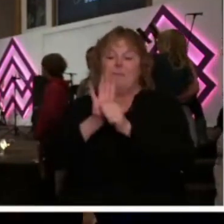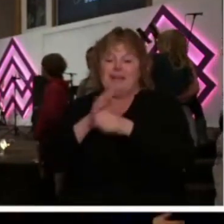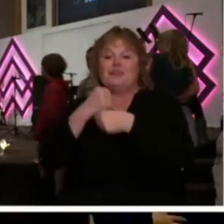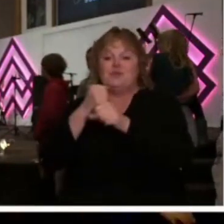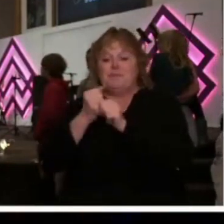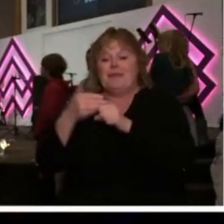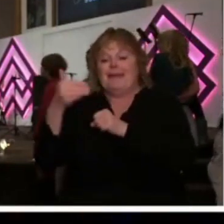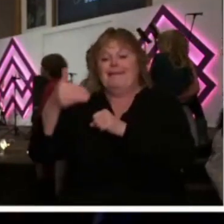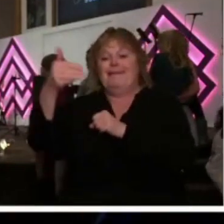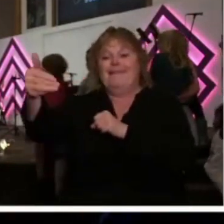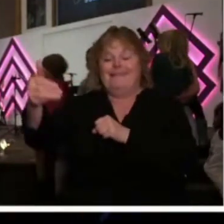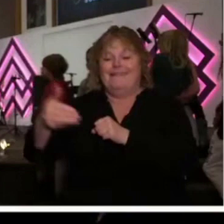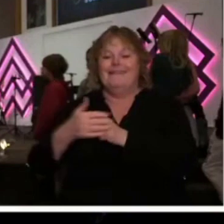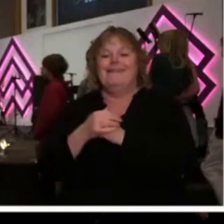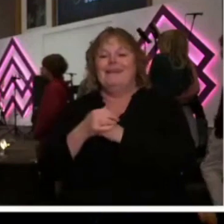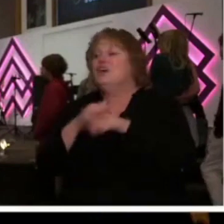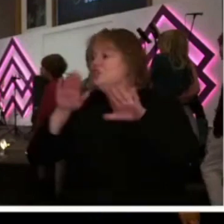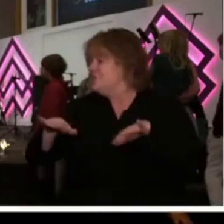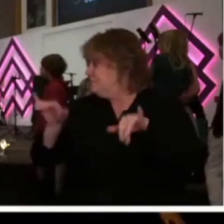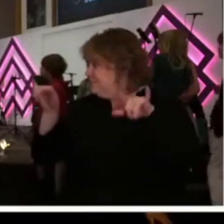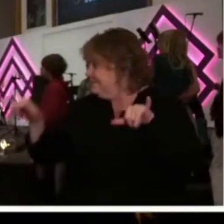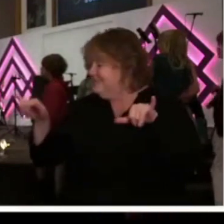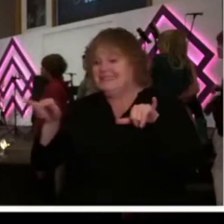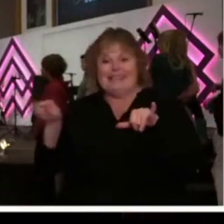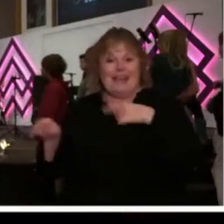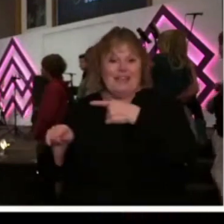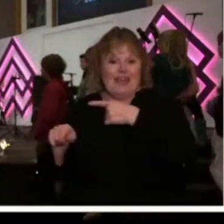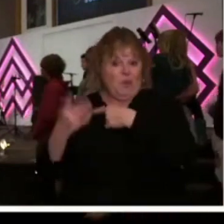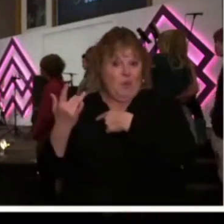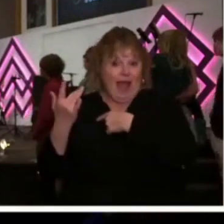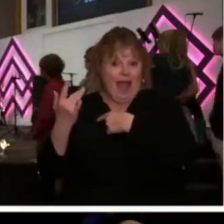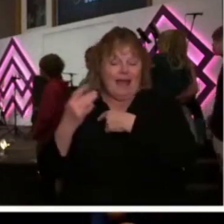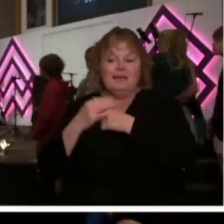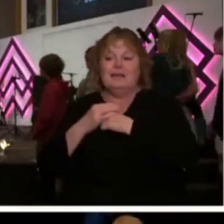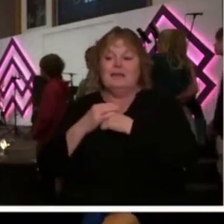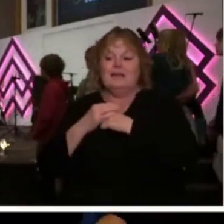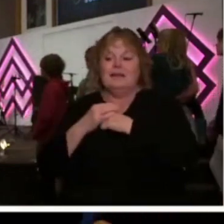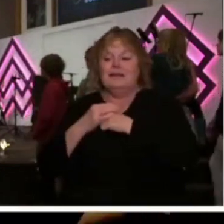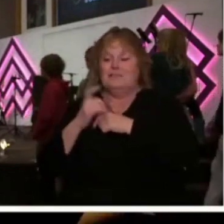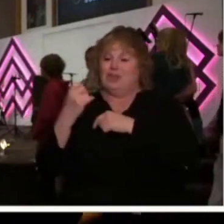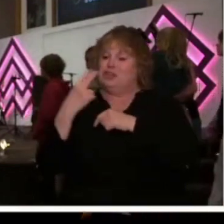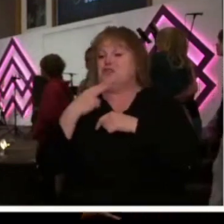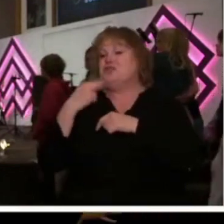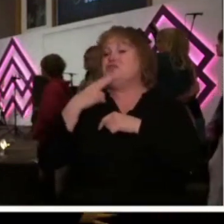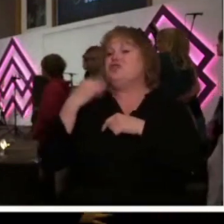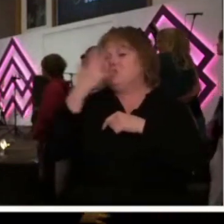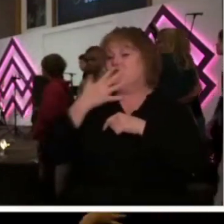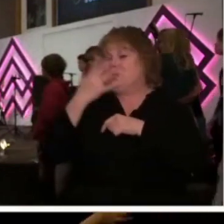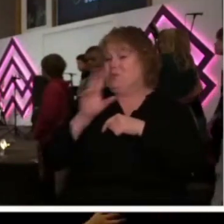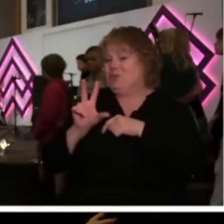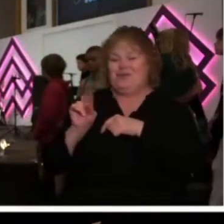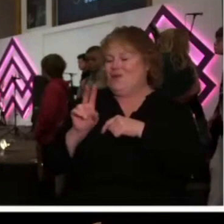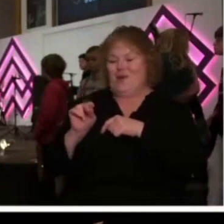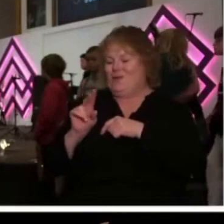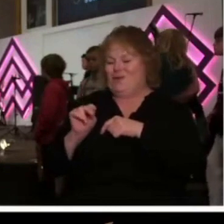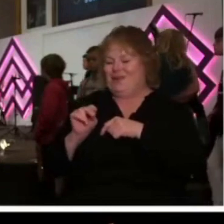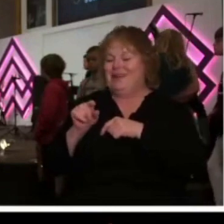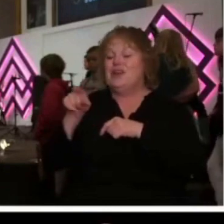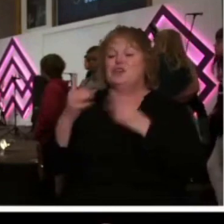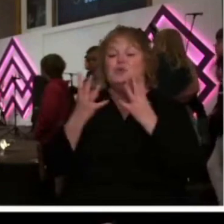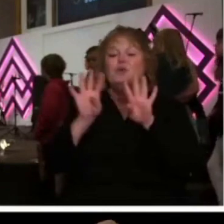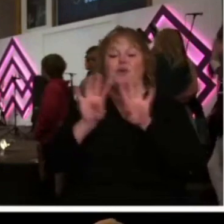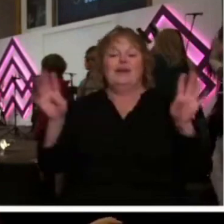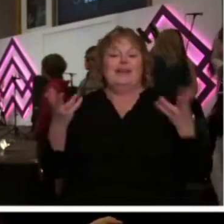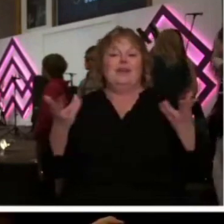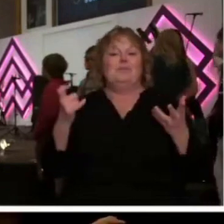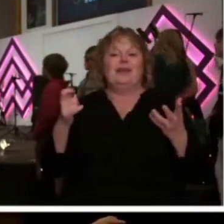made? And children, you stand here today not just because you're good looking. You stand here today because